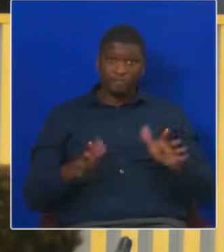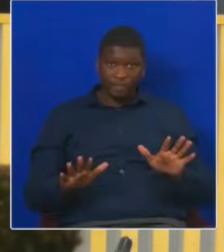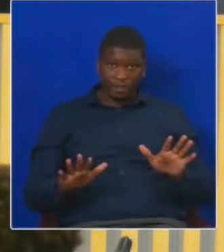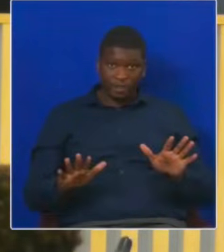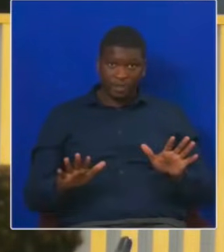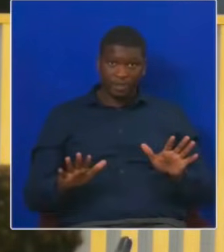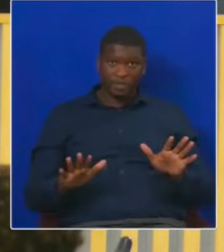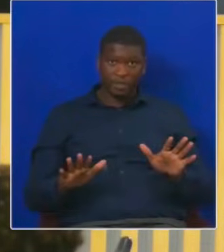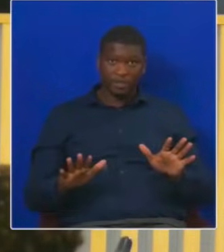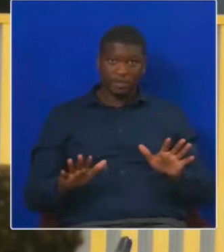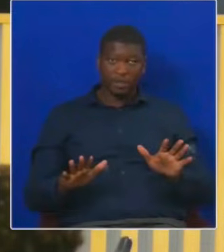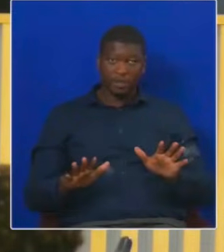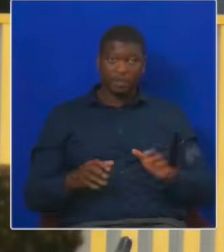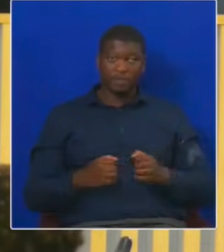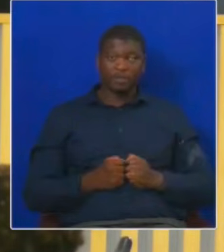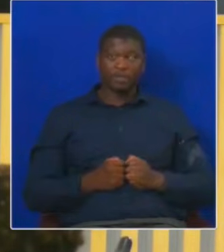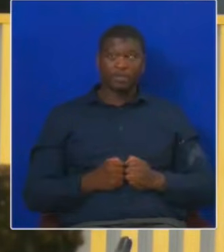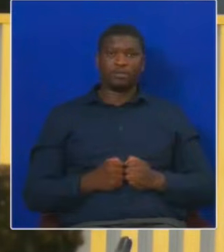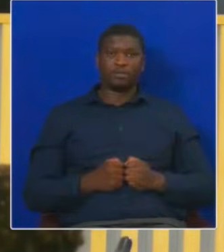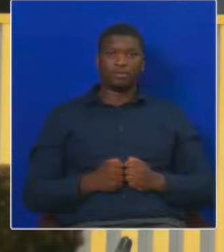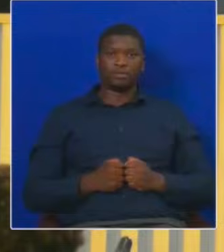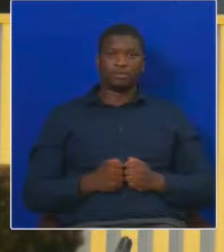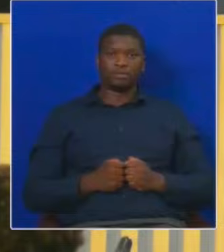to Gauteng.